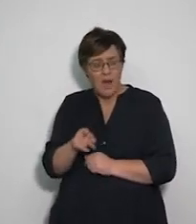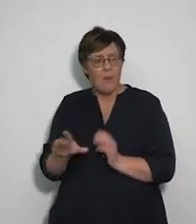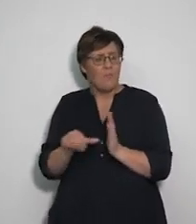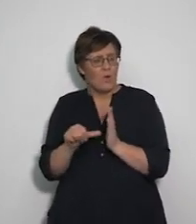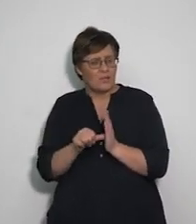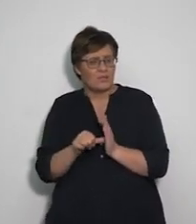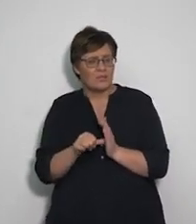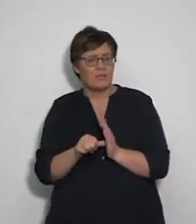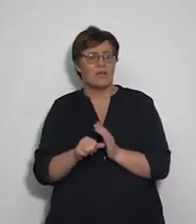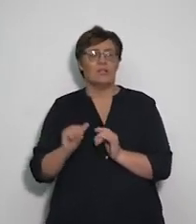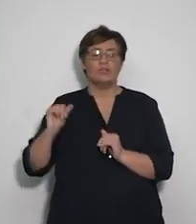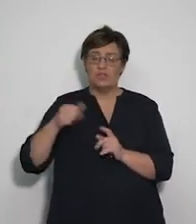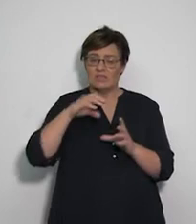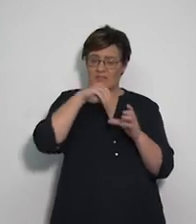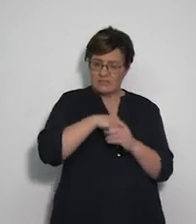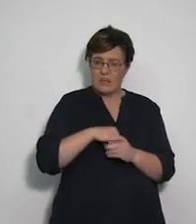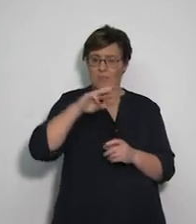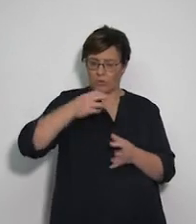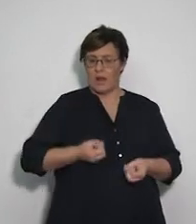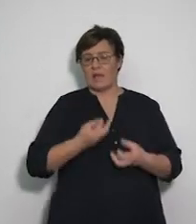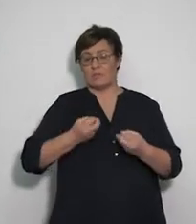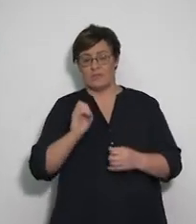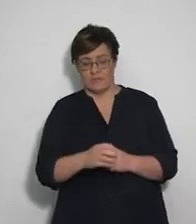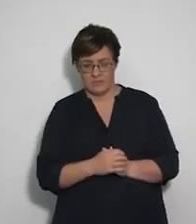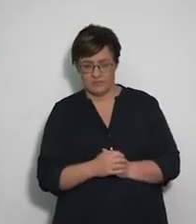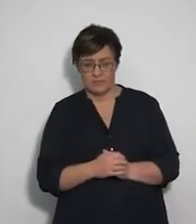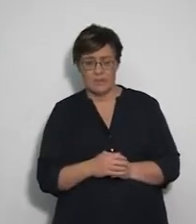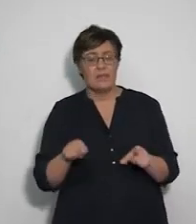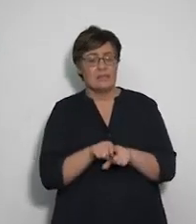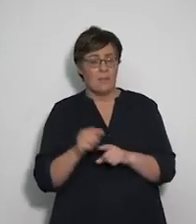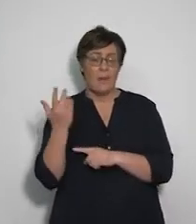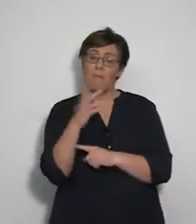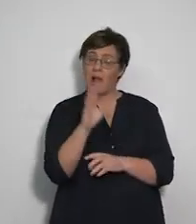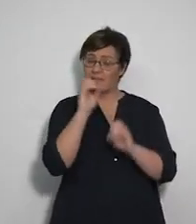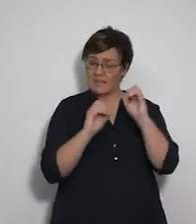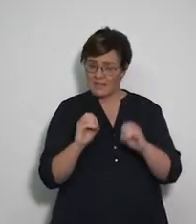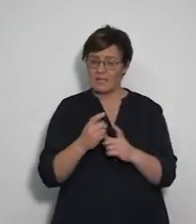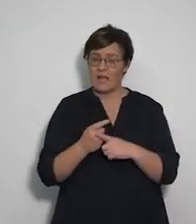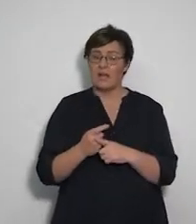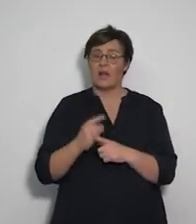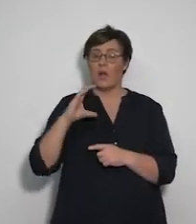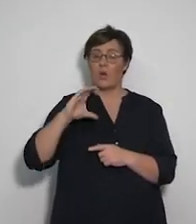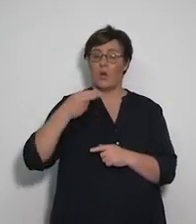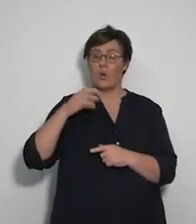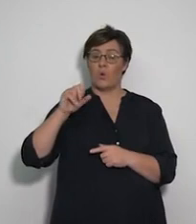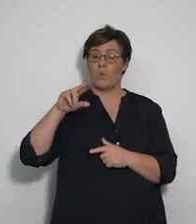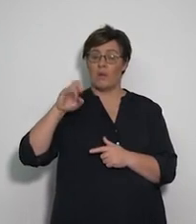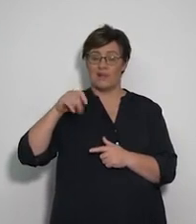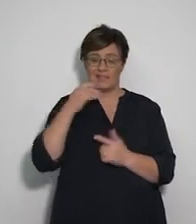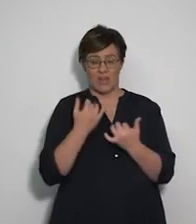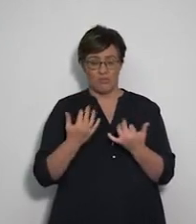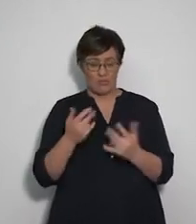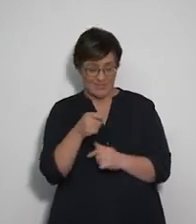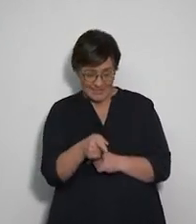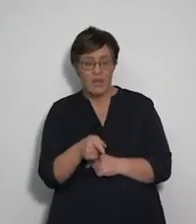in how some of the genes in the mitochondria are expressed. We also know that plant cells in their chloroplast contain some DNA,